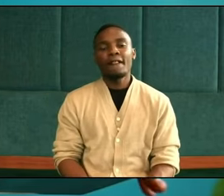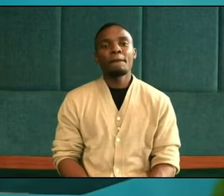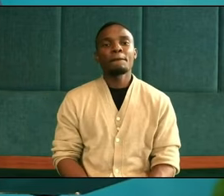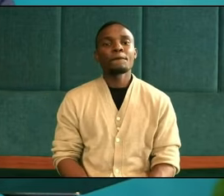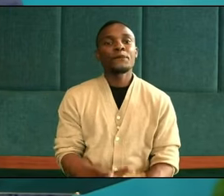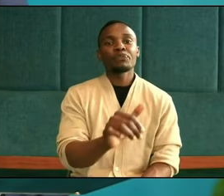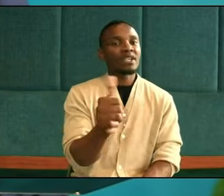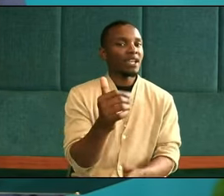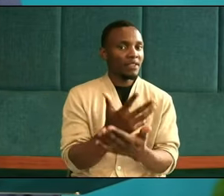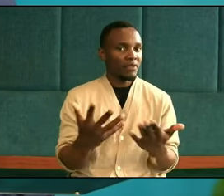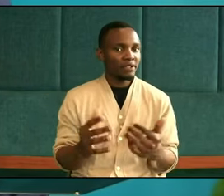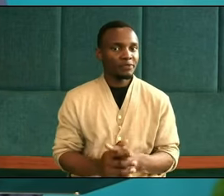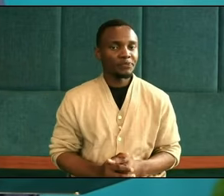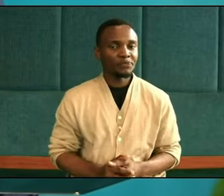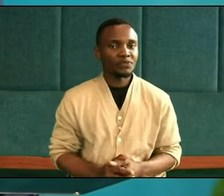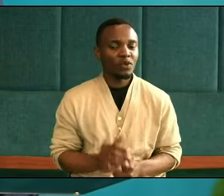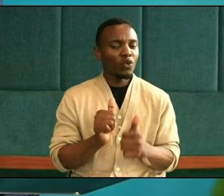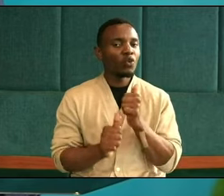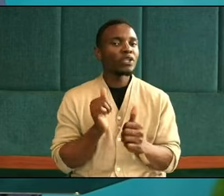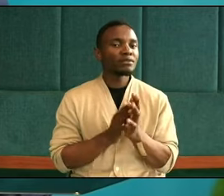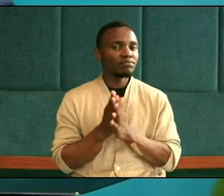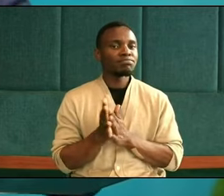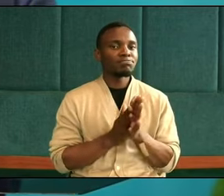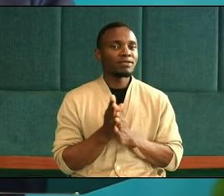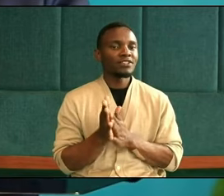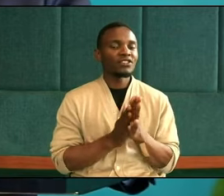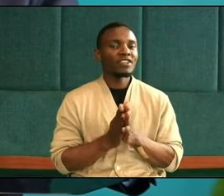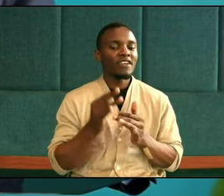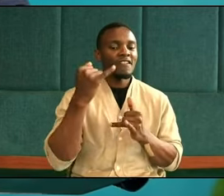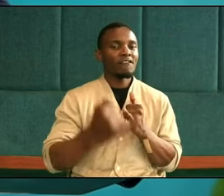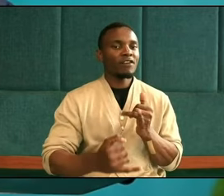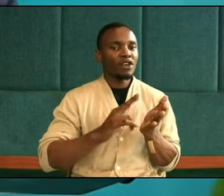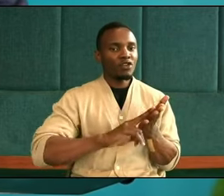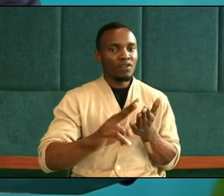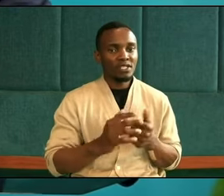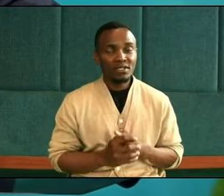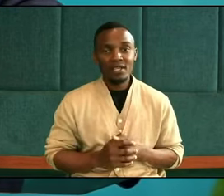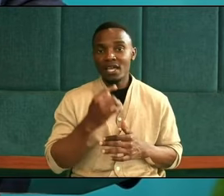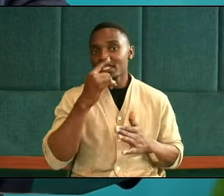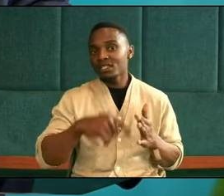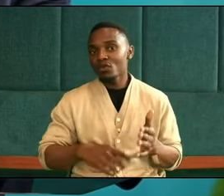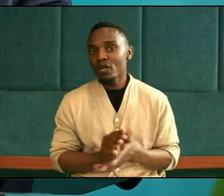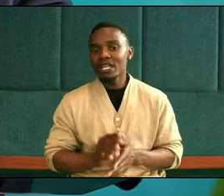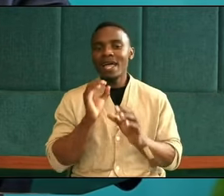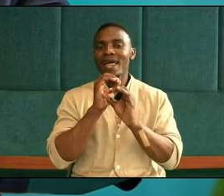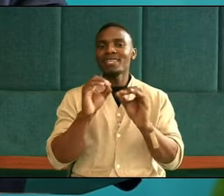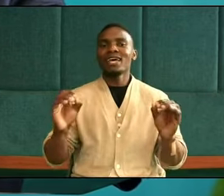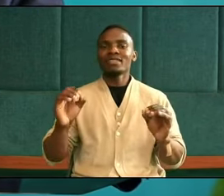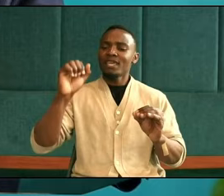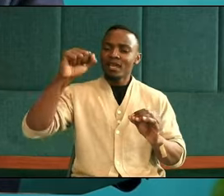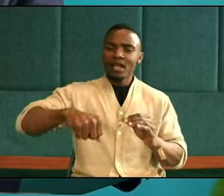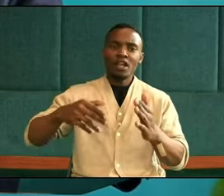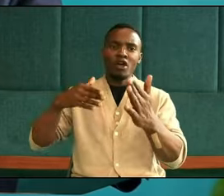Another thing that is interesting is the last part, which says, nothing can hinder the Lord